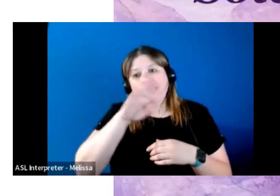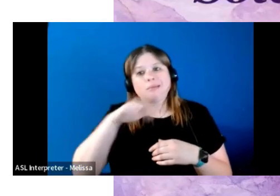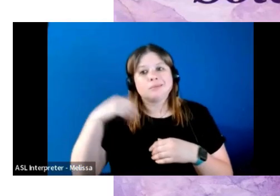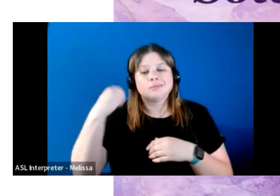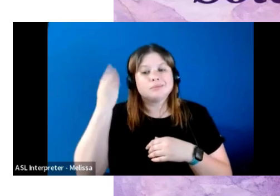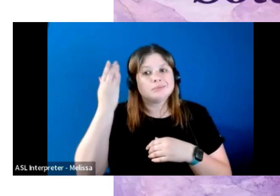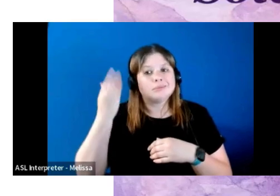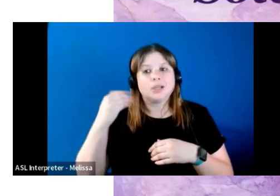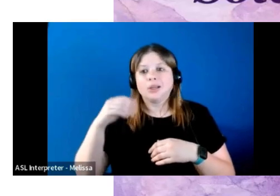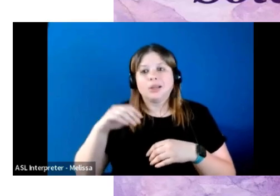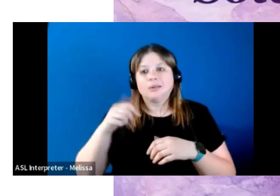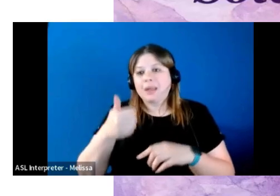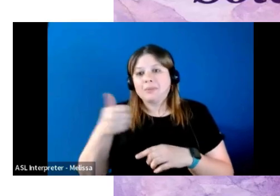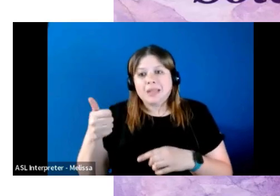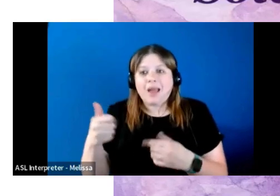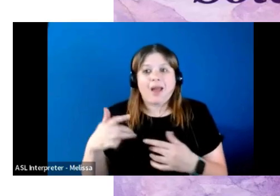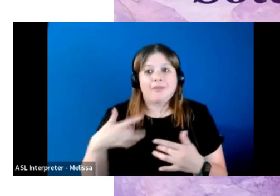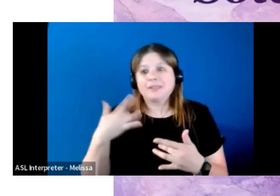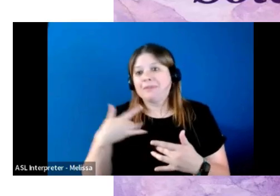that feels good.